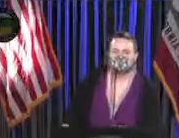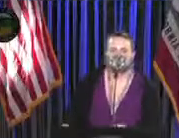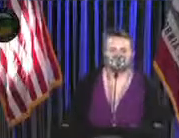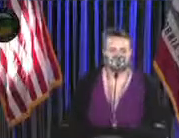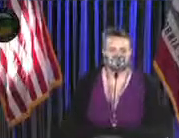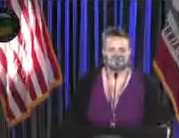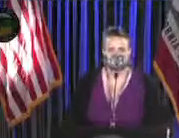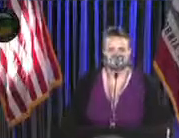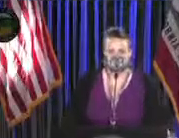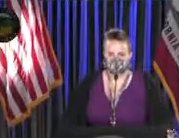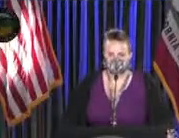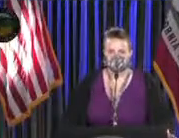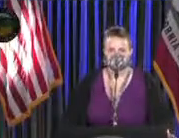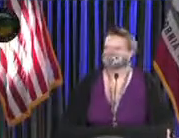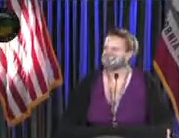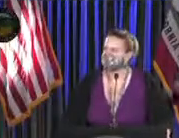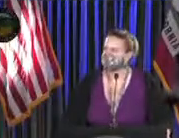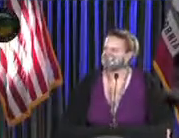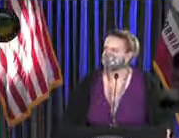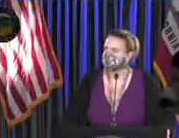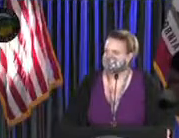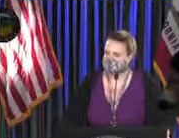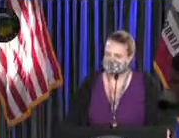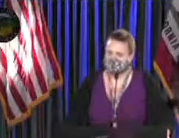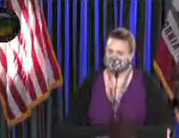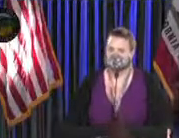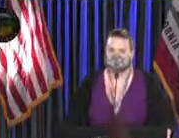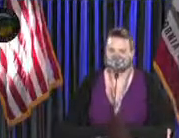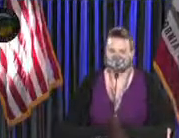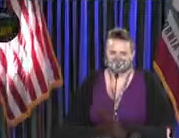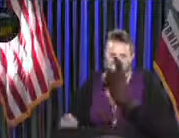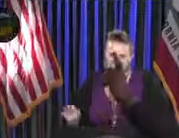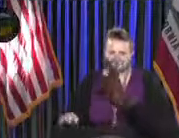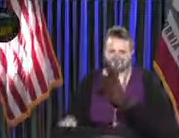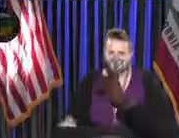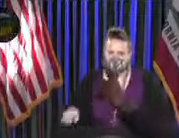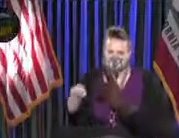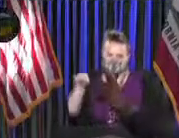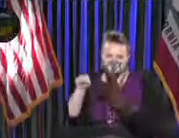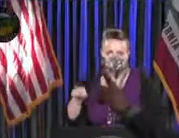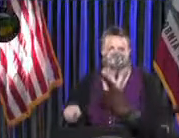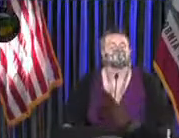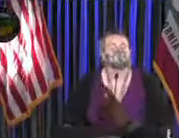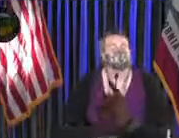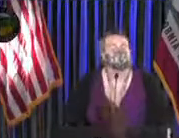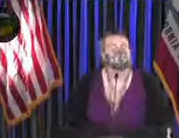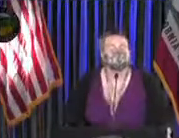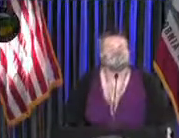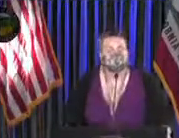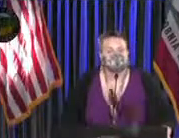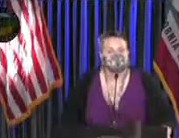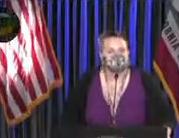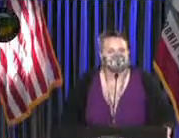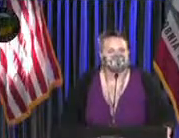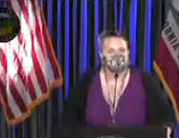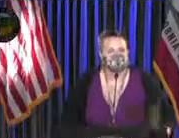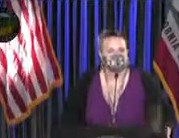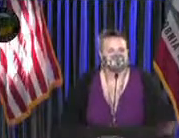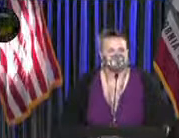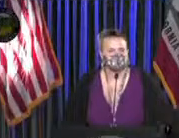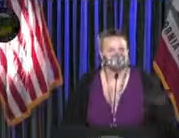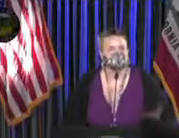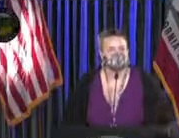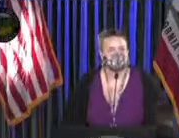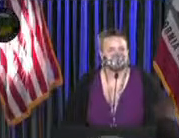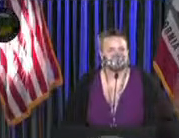lean back a little bit more. Yeah, let's try that. Lean I'm back. having a little hot in Lean the back. room. Okay. I like a hot level